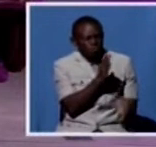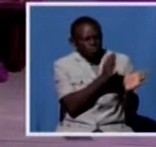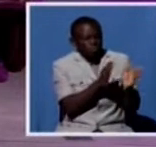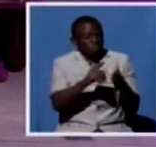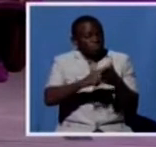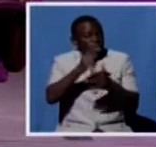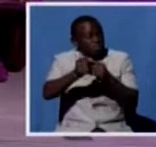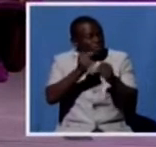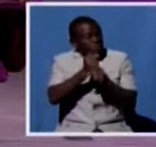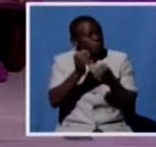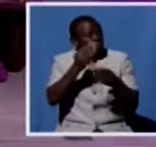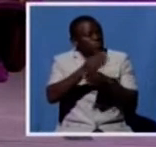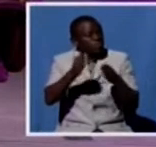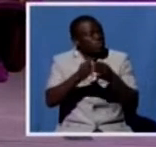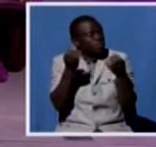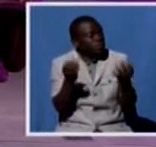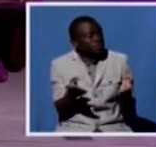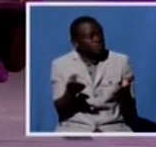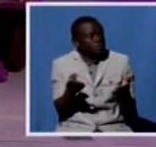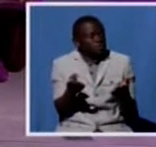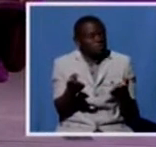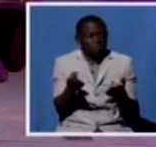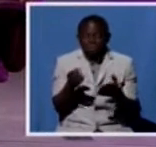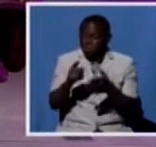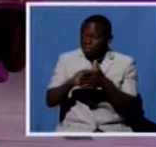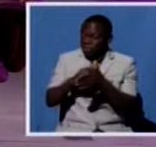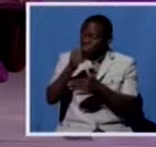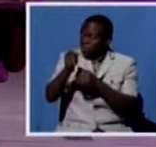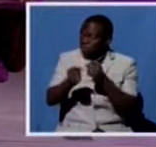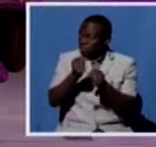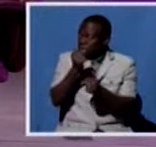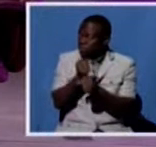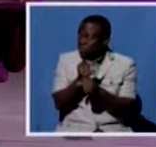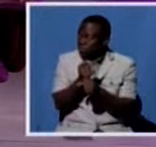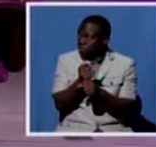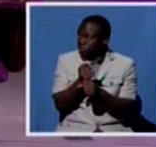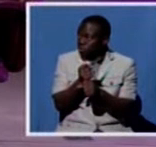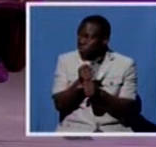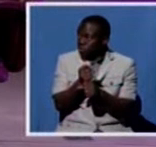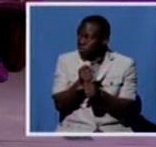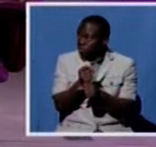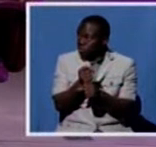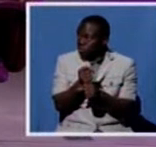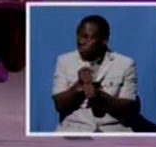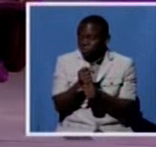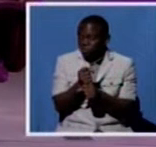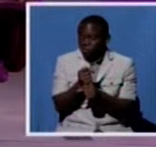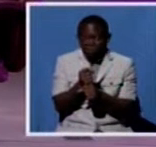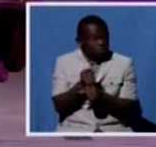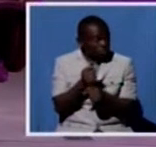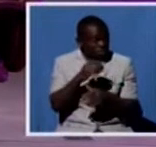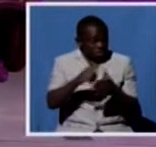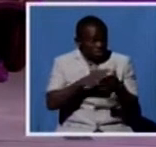you looking at? By next year, we'll achieve the entire 40. Will that be all? You're still rolling out? Yes,